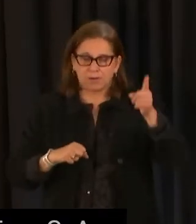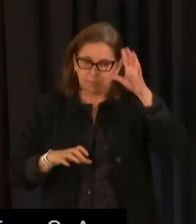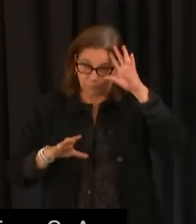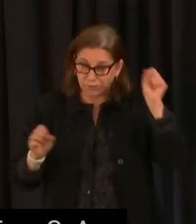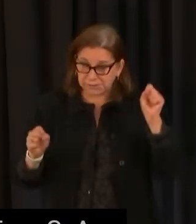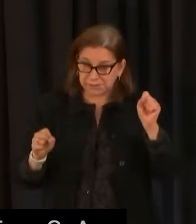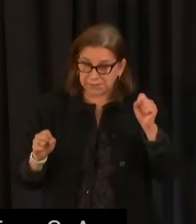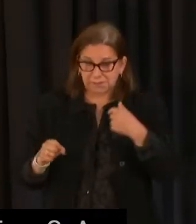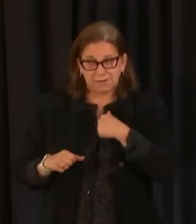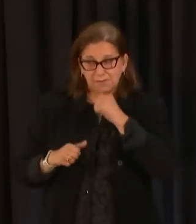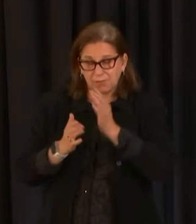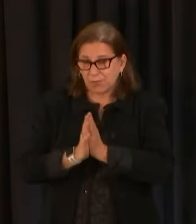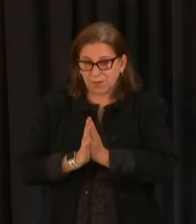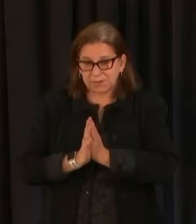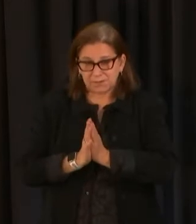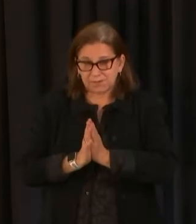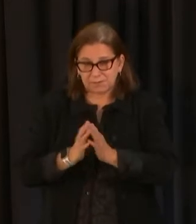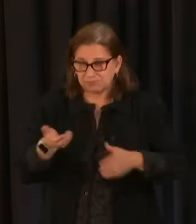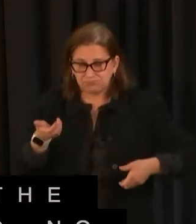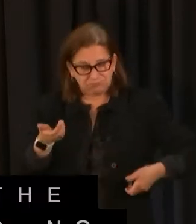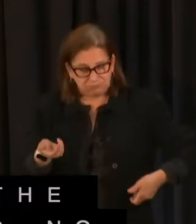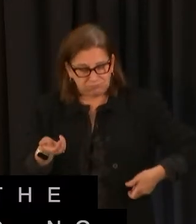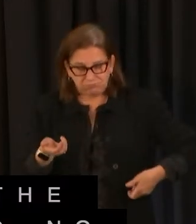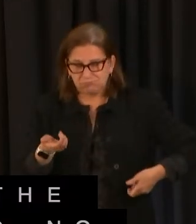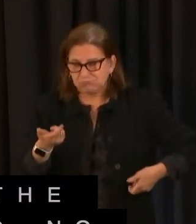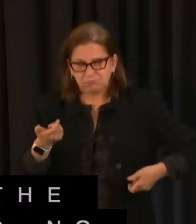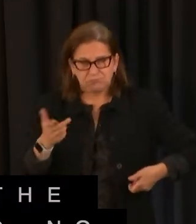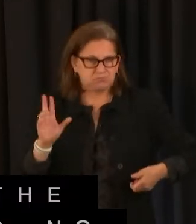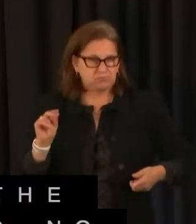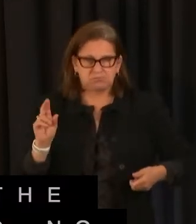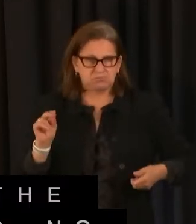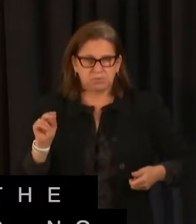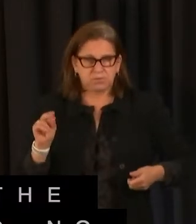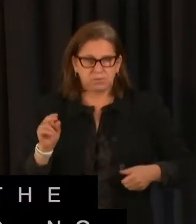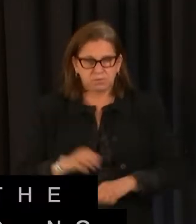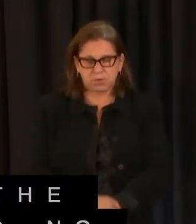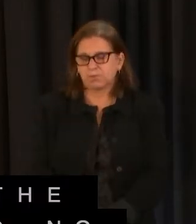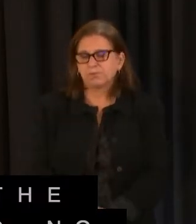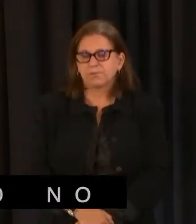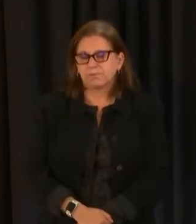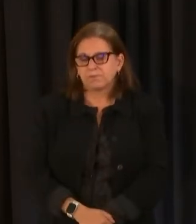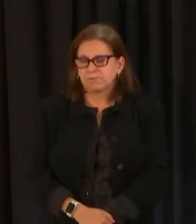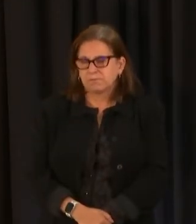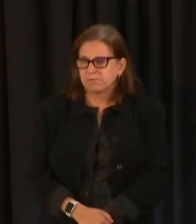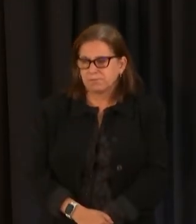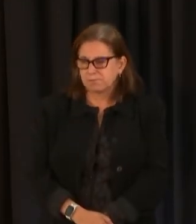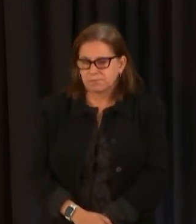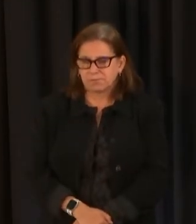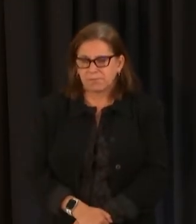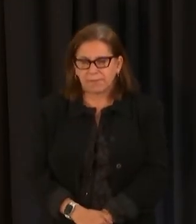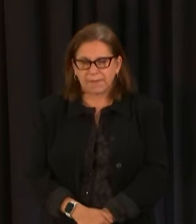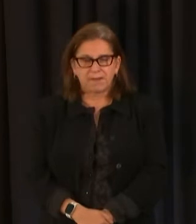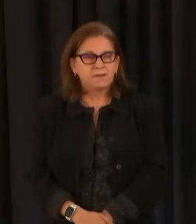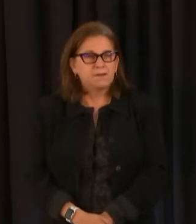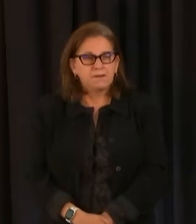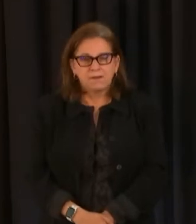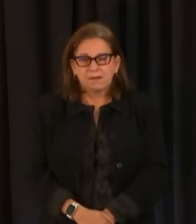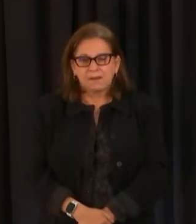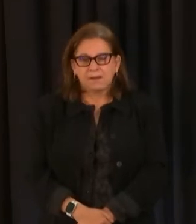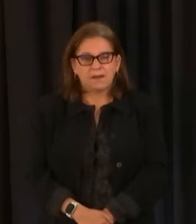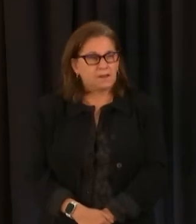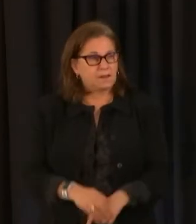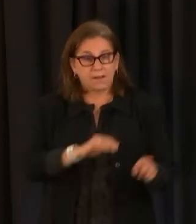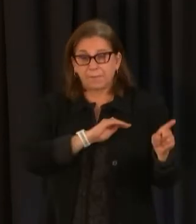we did not request any armed assistance for Guard support. But our request